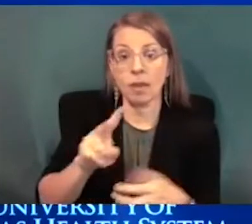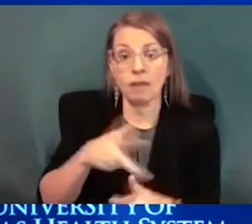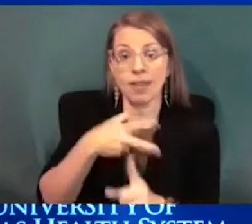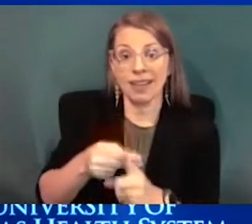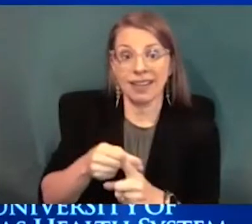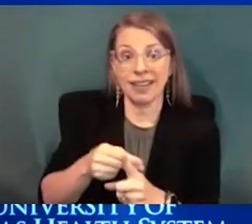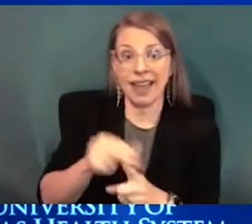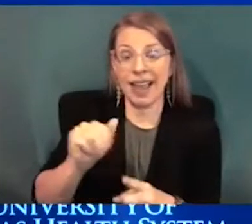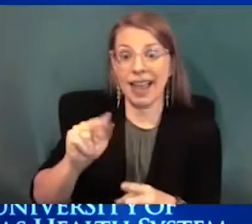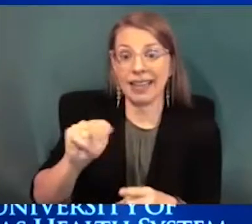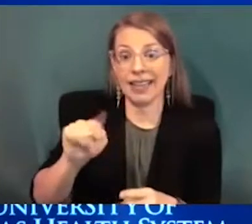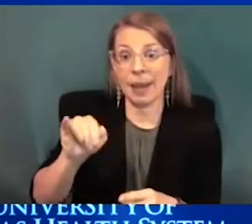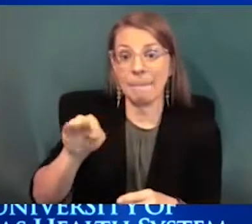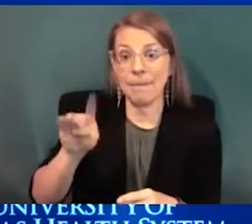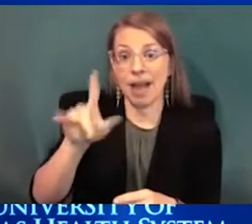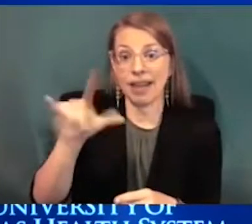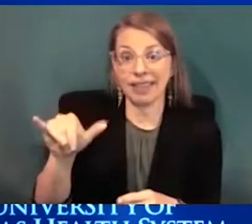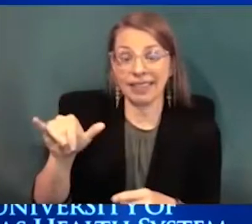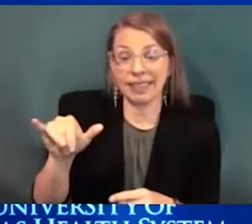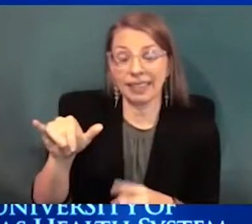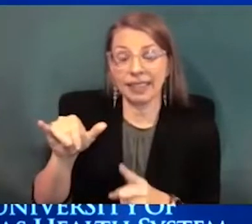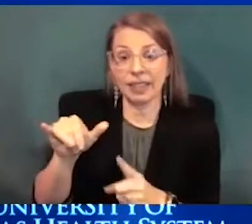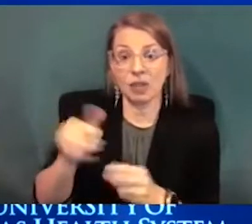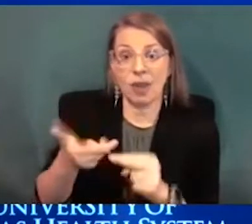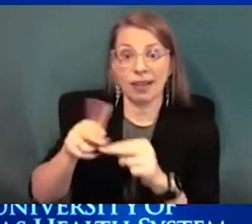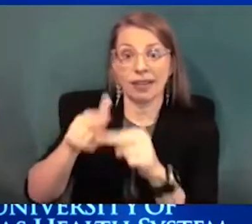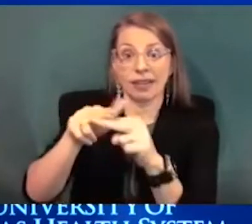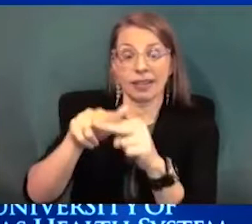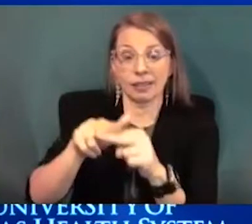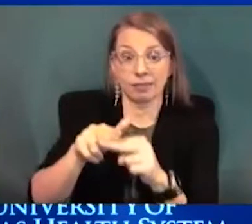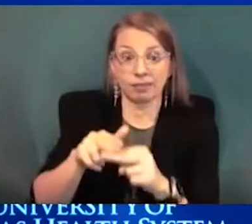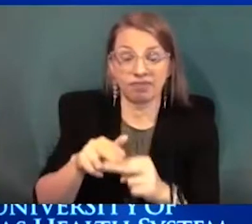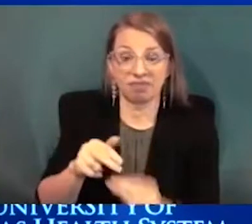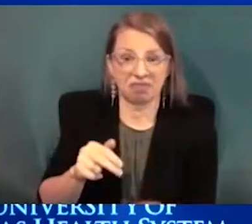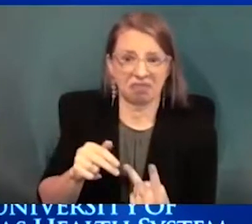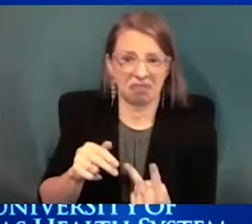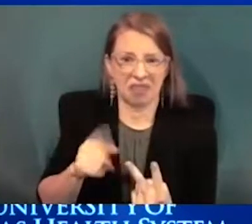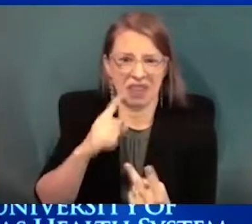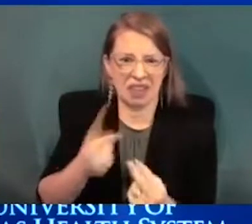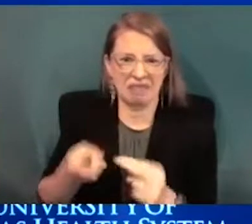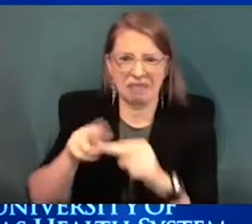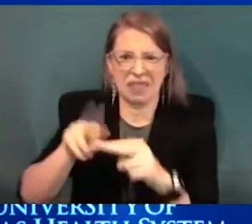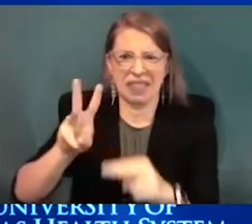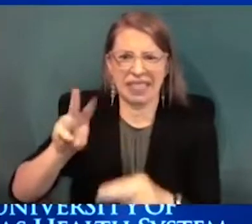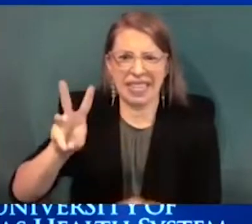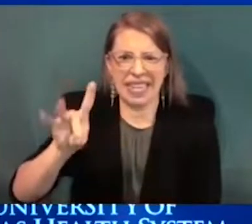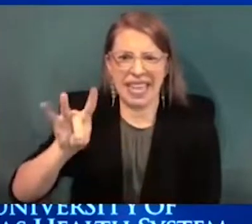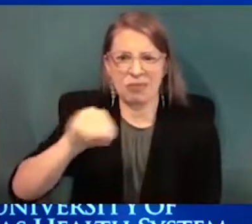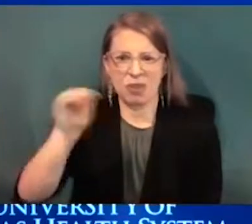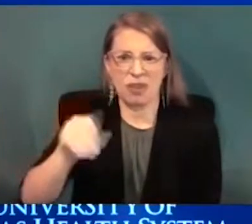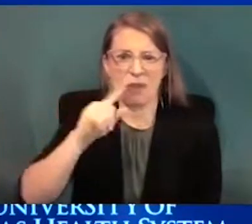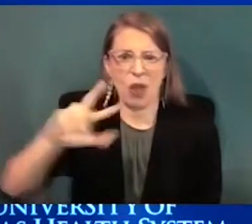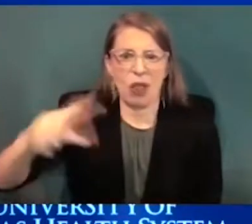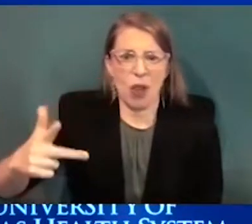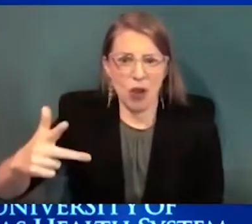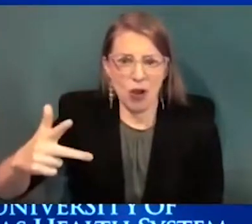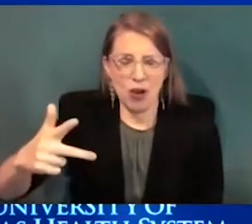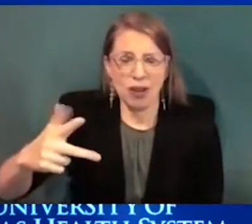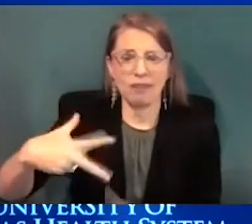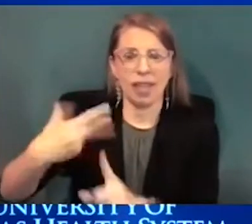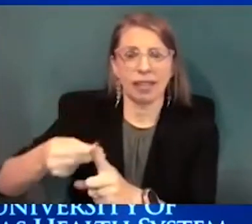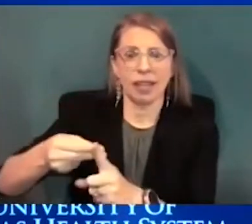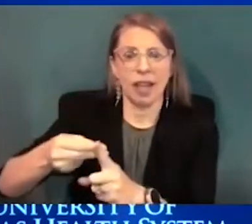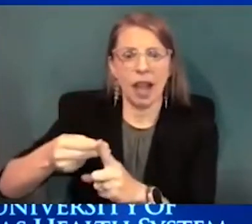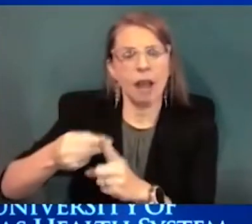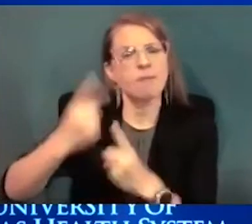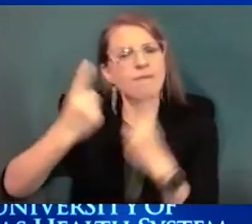Only 40% of patients detected that after the first two vaccines, but it jumped to 68% after those getting a third vaccination. I wonder if we might see now.